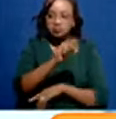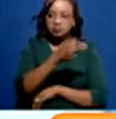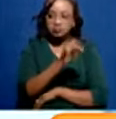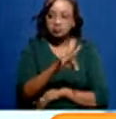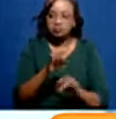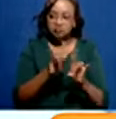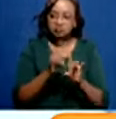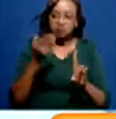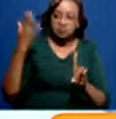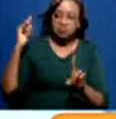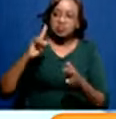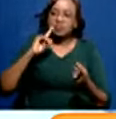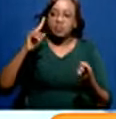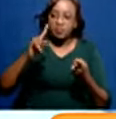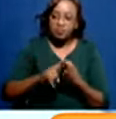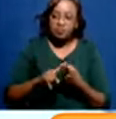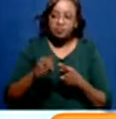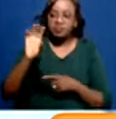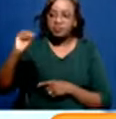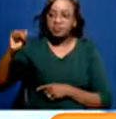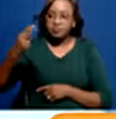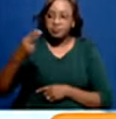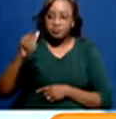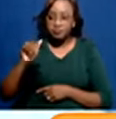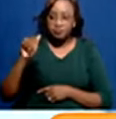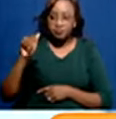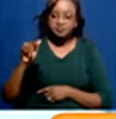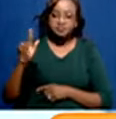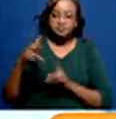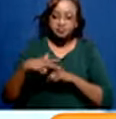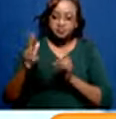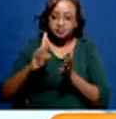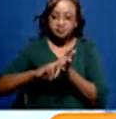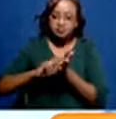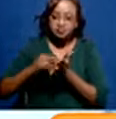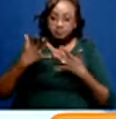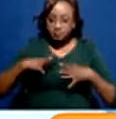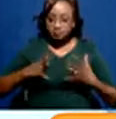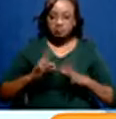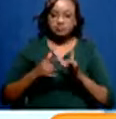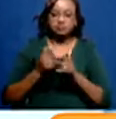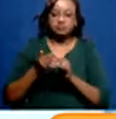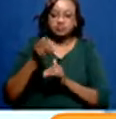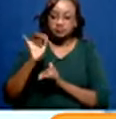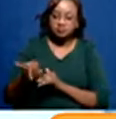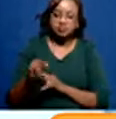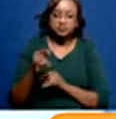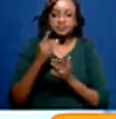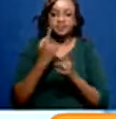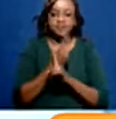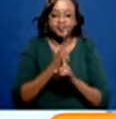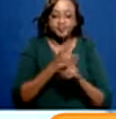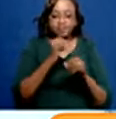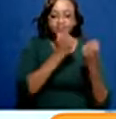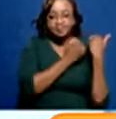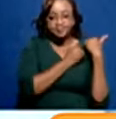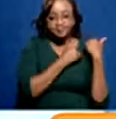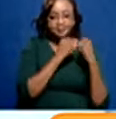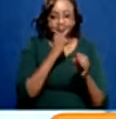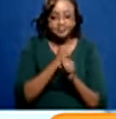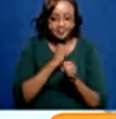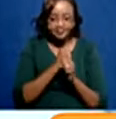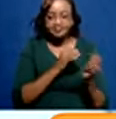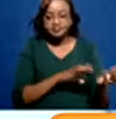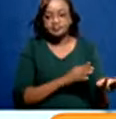before. Until the time when the Social Health Authority starts registering people, then now we'll have some of those functions being transferred to the Social Health Authority.